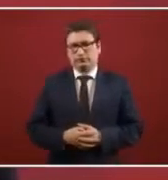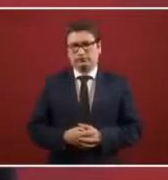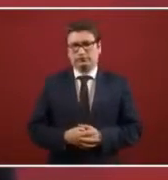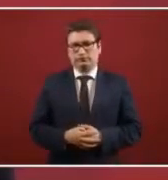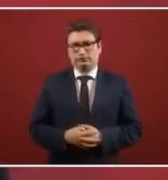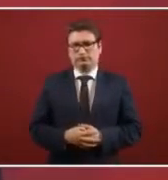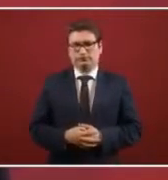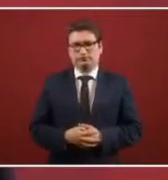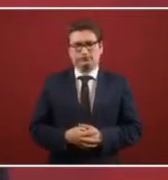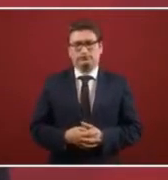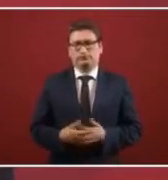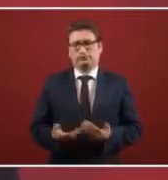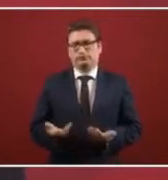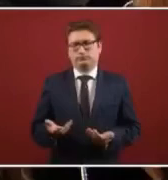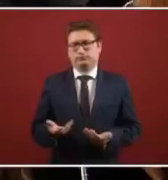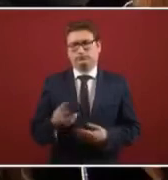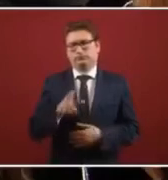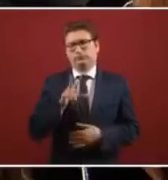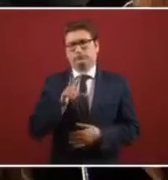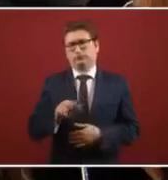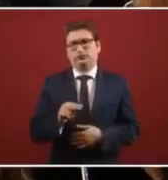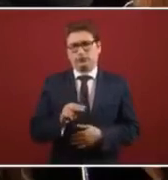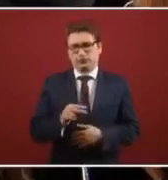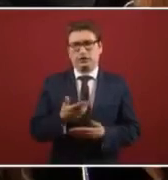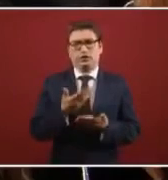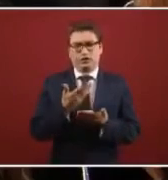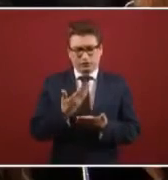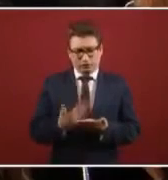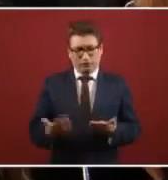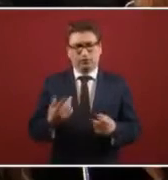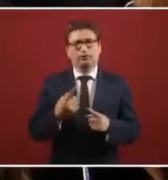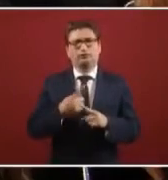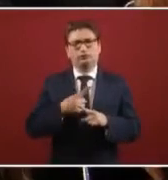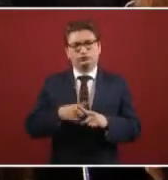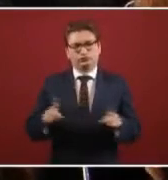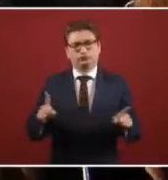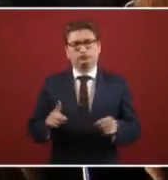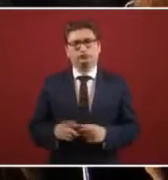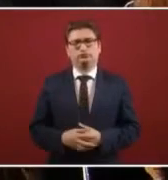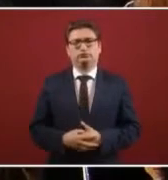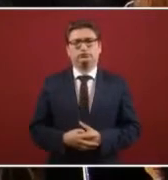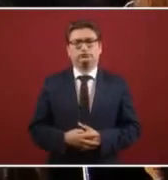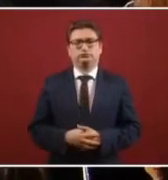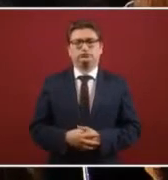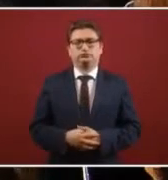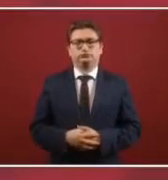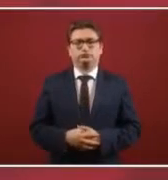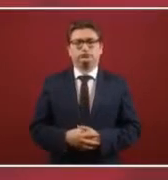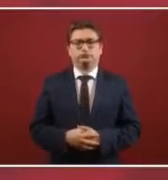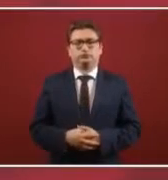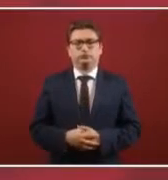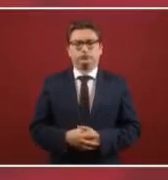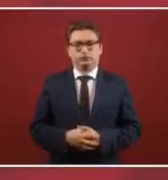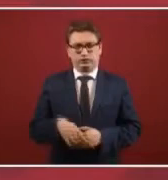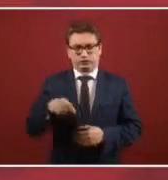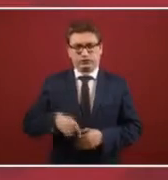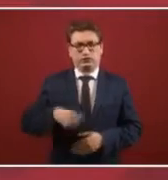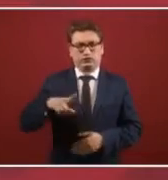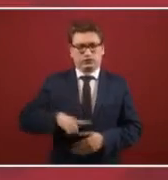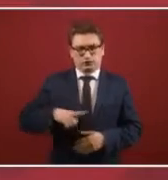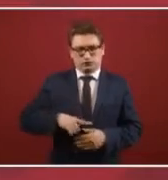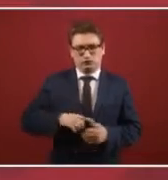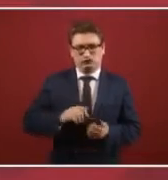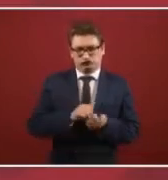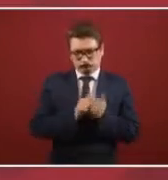more respect. No, No, son otros tiempos. this is another time. Y esta es la cuarta And this is transformación. the